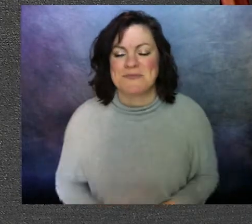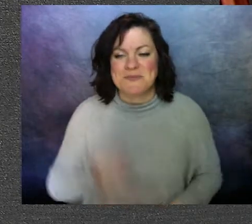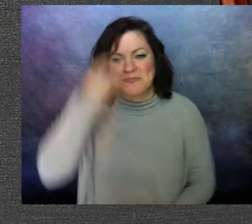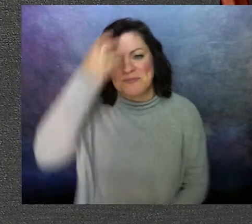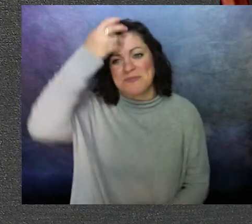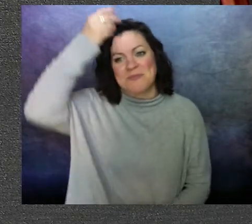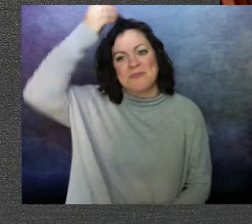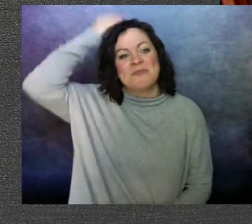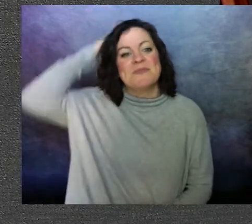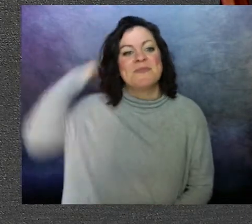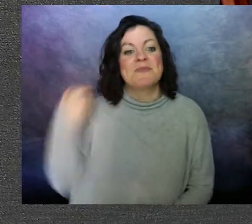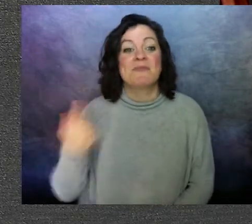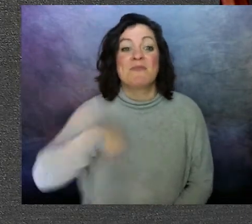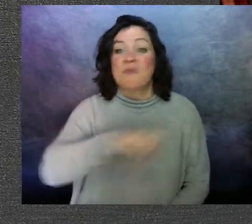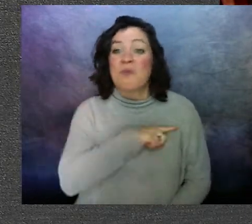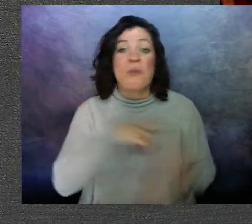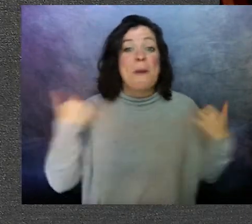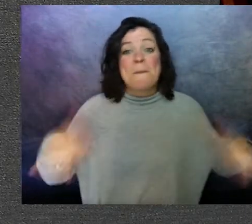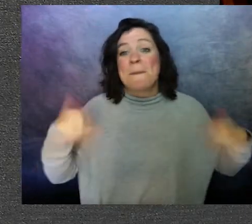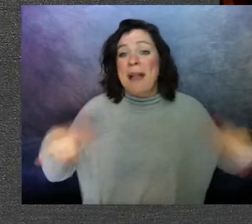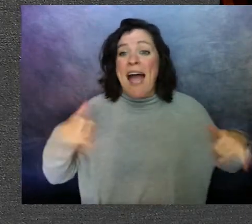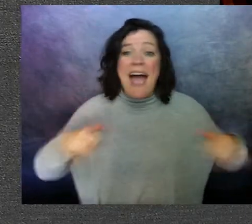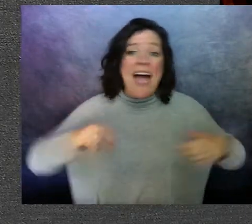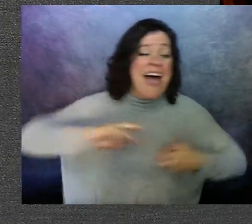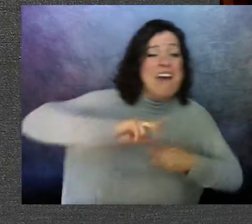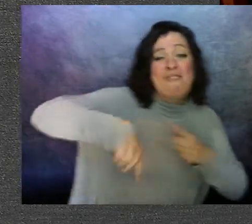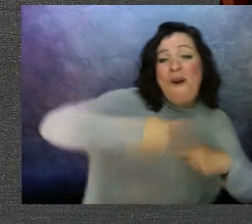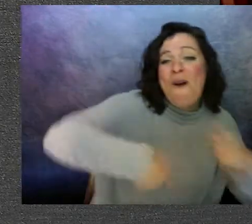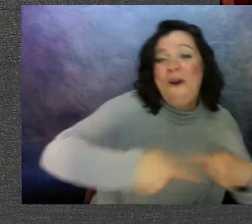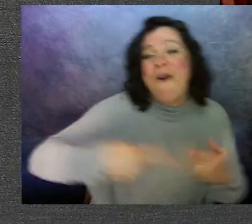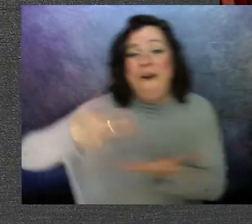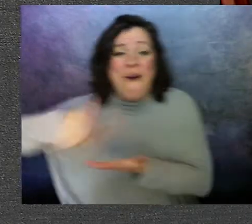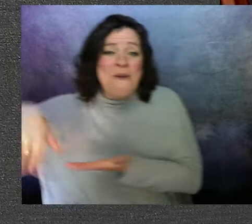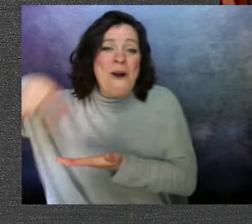We are rolling, we are rumping.